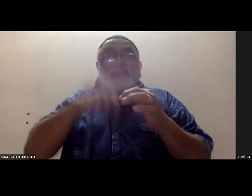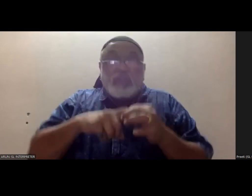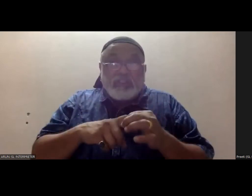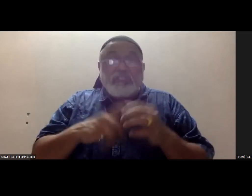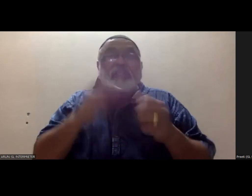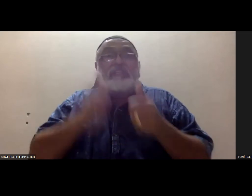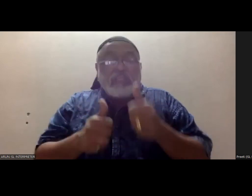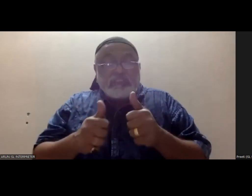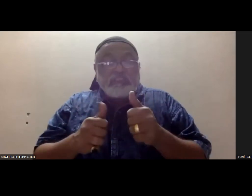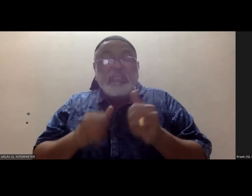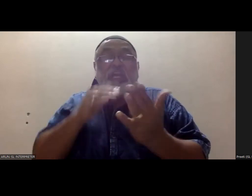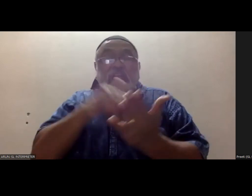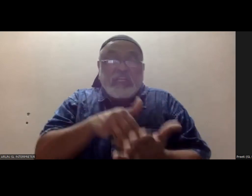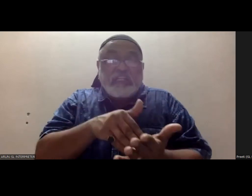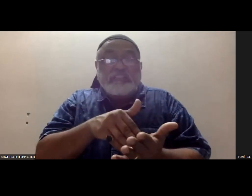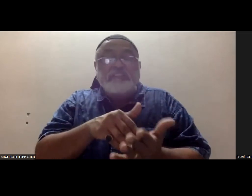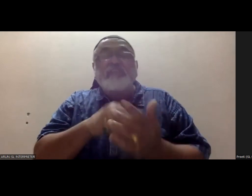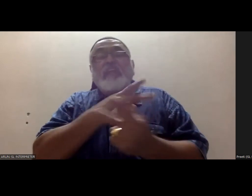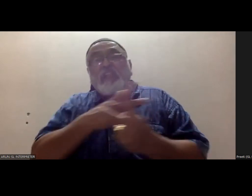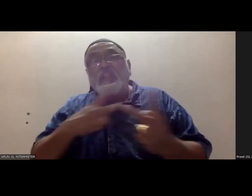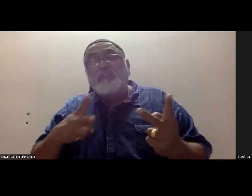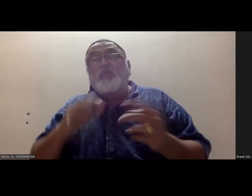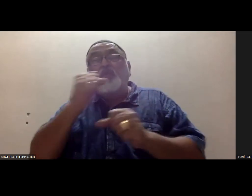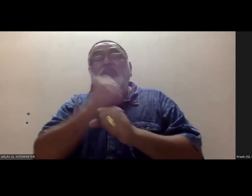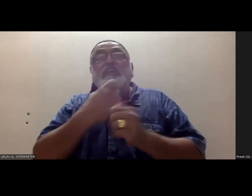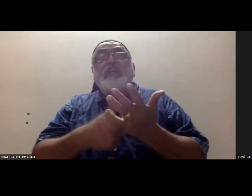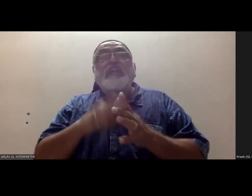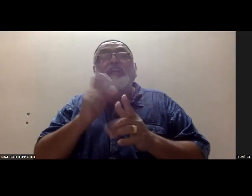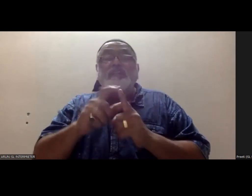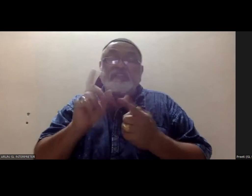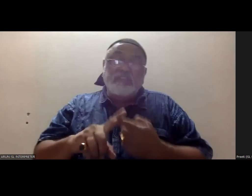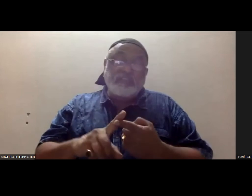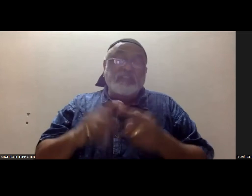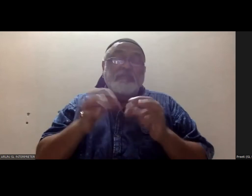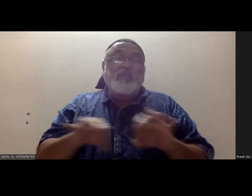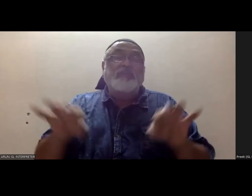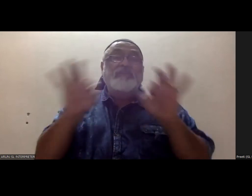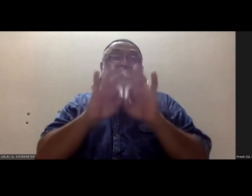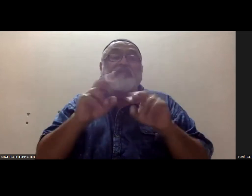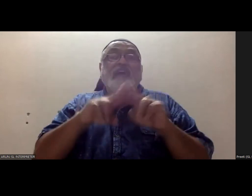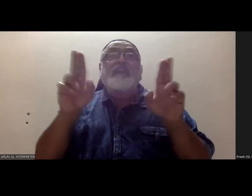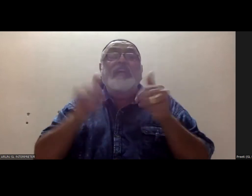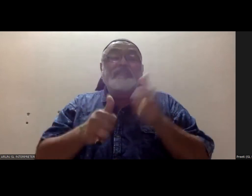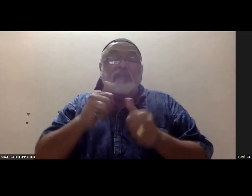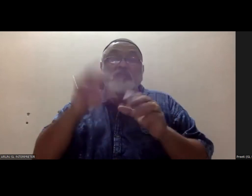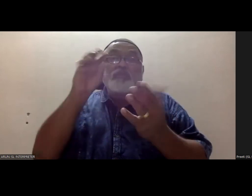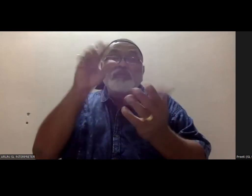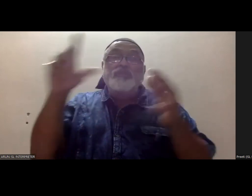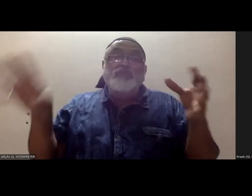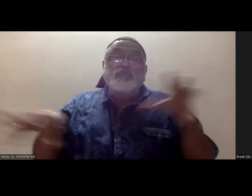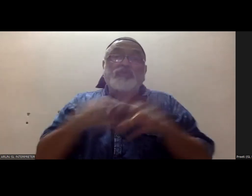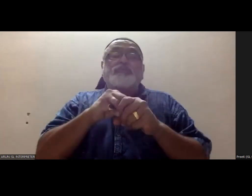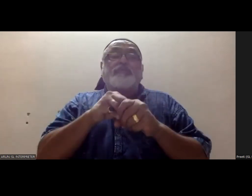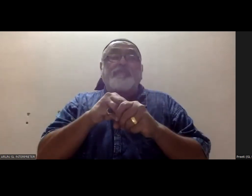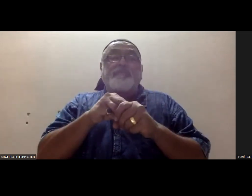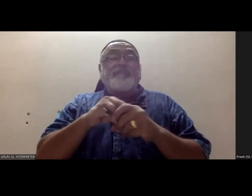will matter when it comes to your final exams and your grades for that. So I mean, I'm open for any kind of